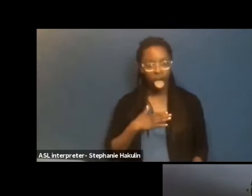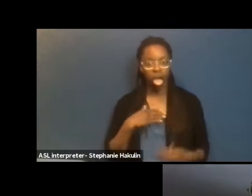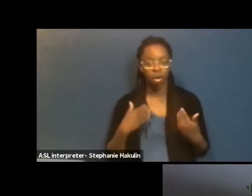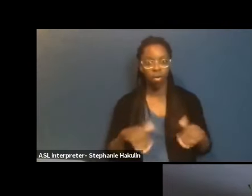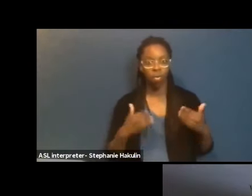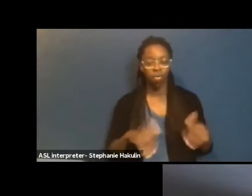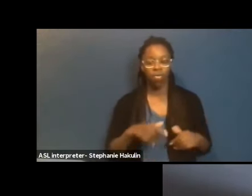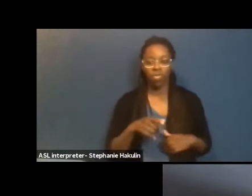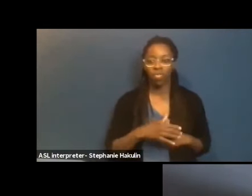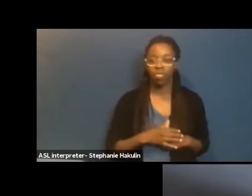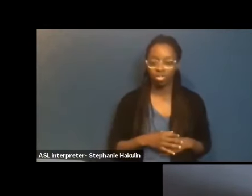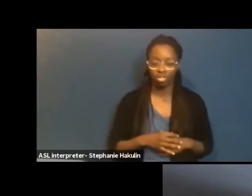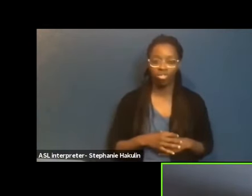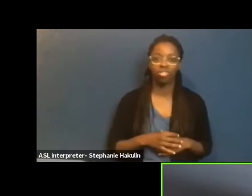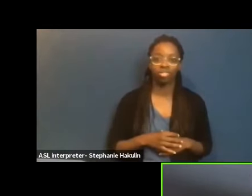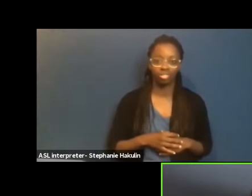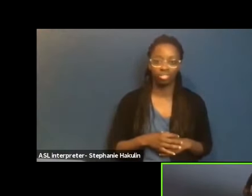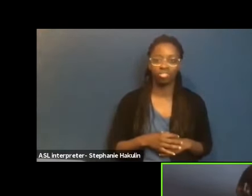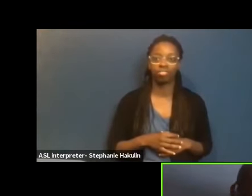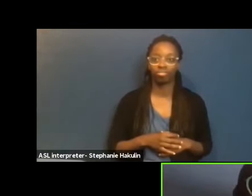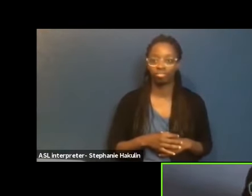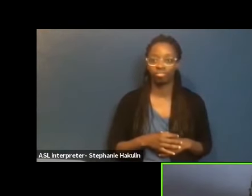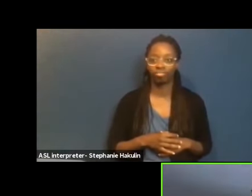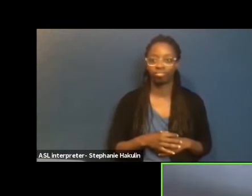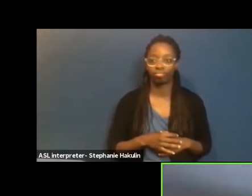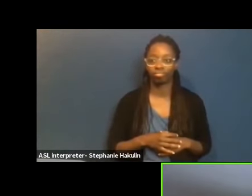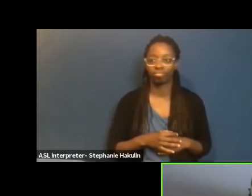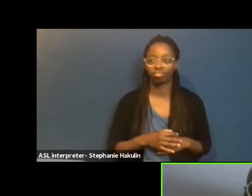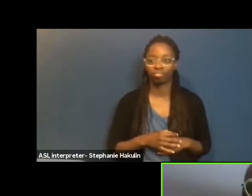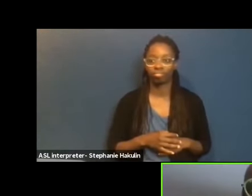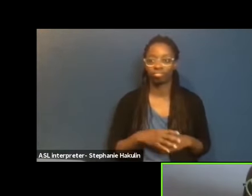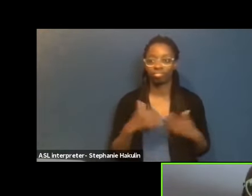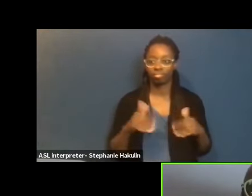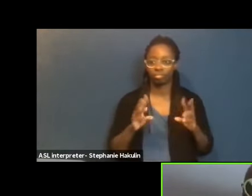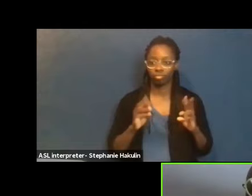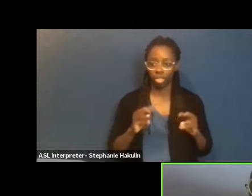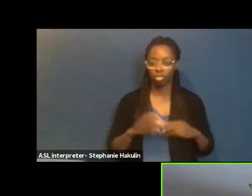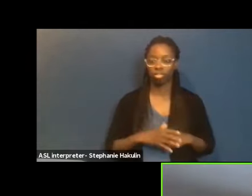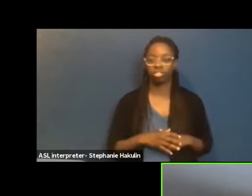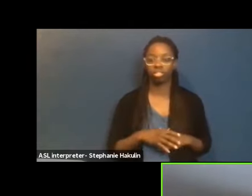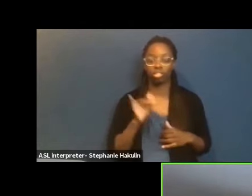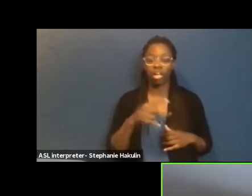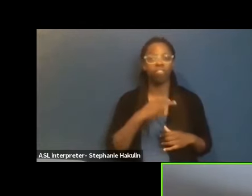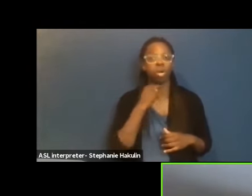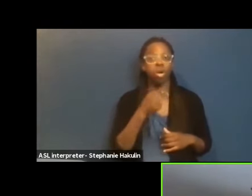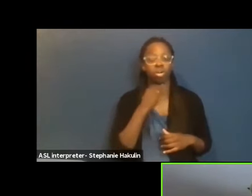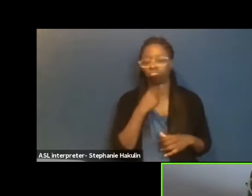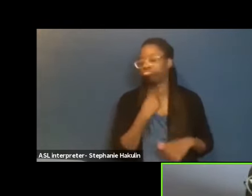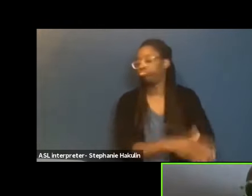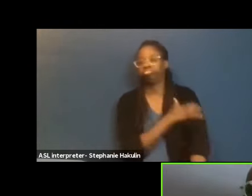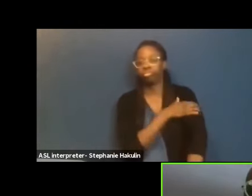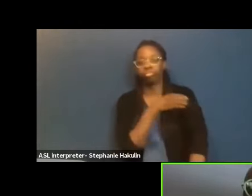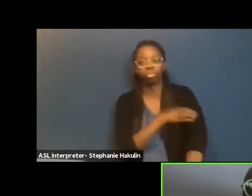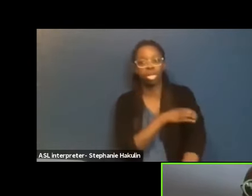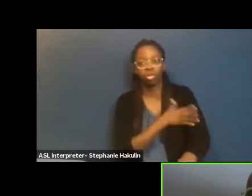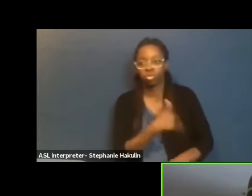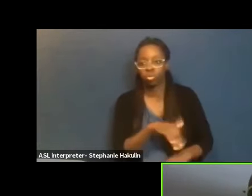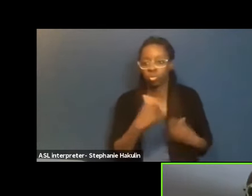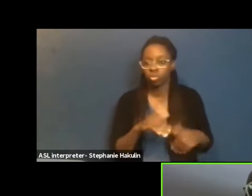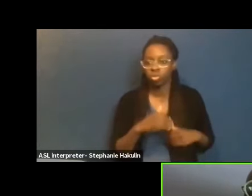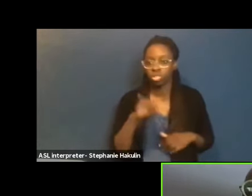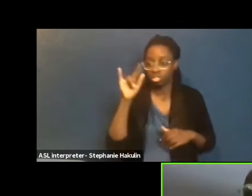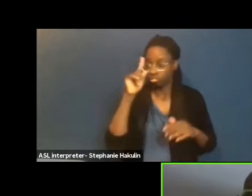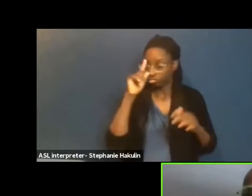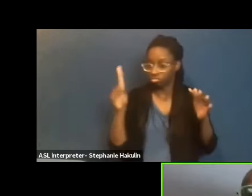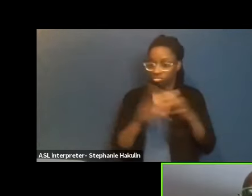Brave new voices. St. Louis just stepped in the building and wrecked shop off